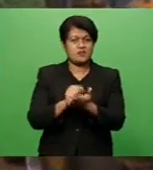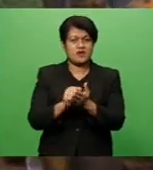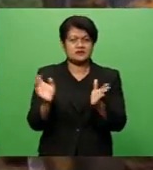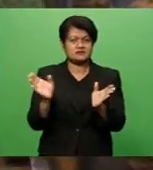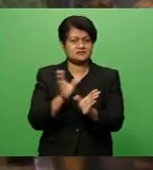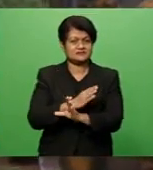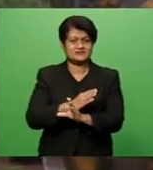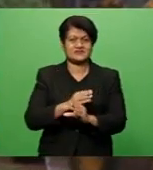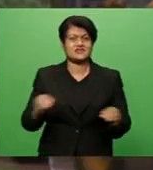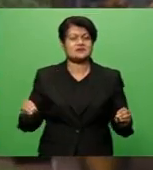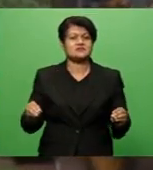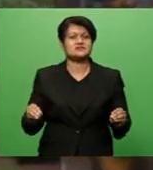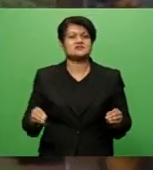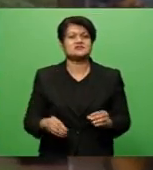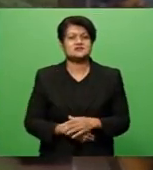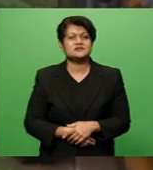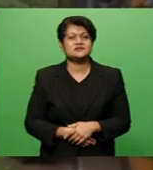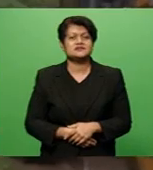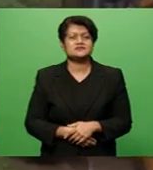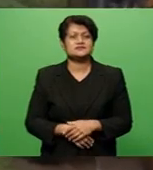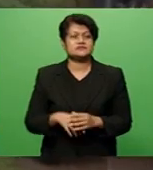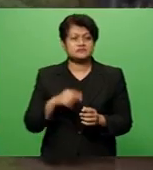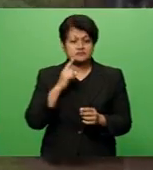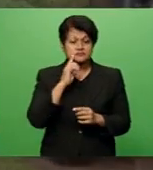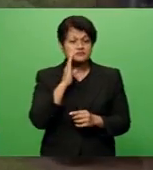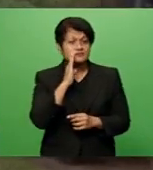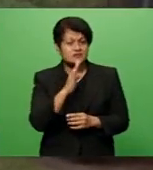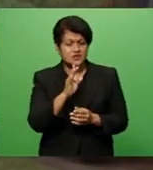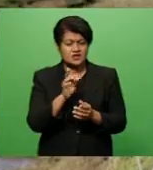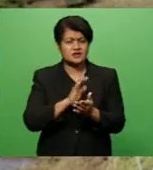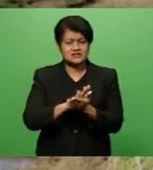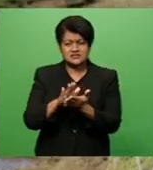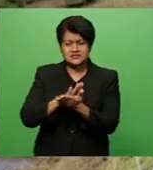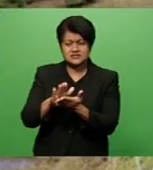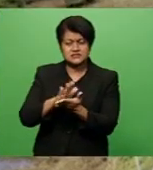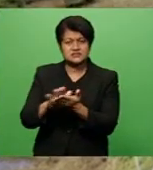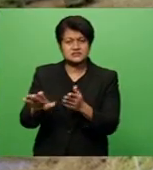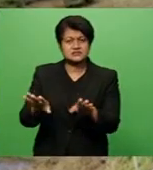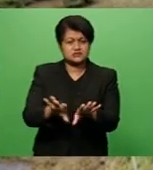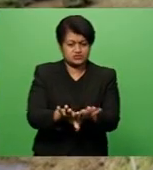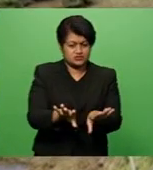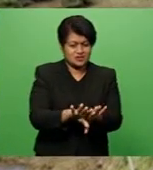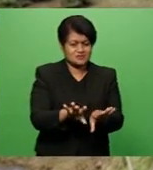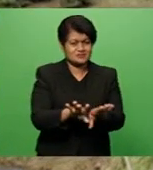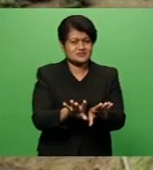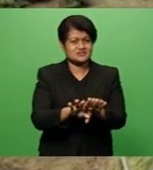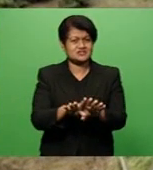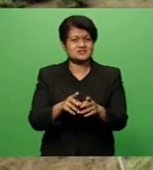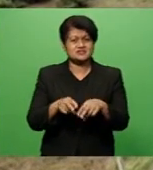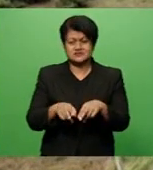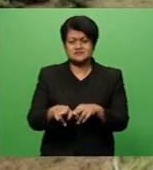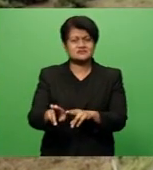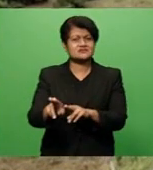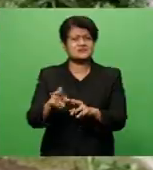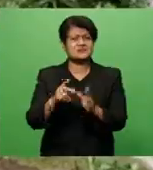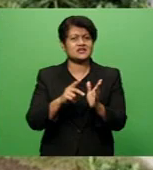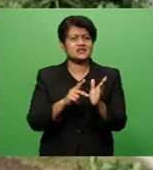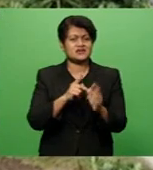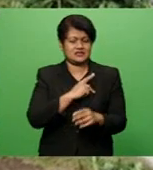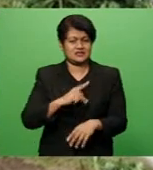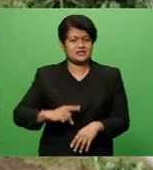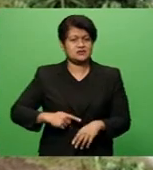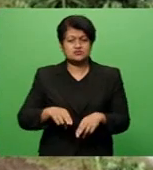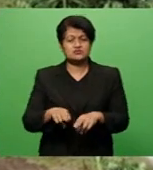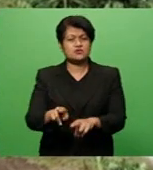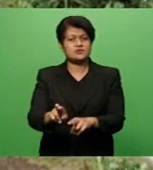Meanwhile, road contractors were seen clearing debris and landslides along the Kings Road, and villages situated along the Wenimbuka River